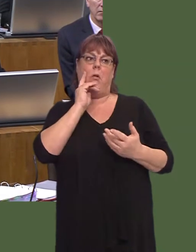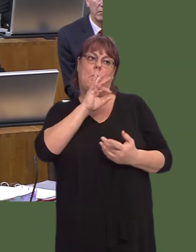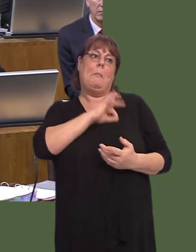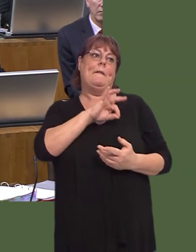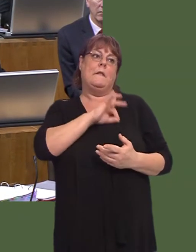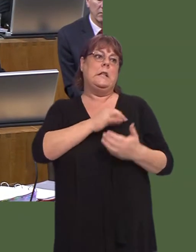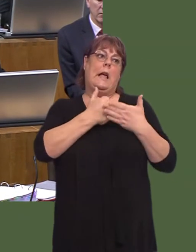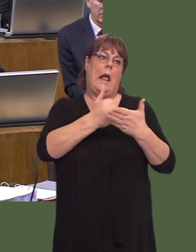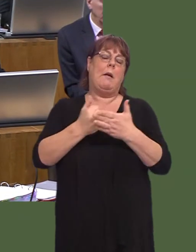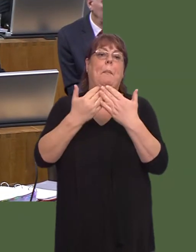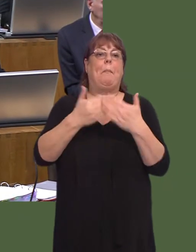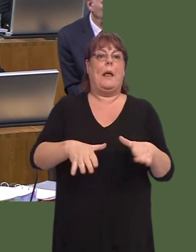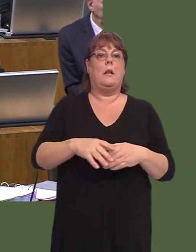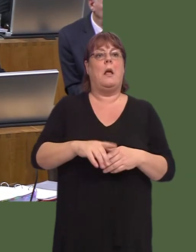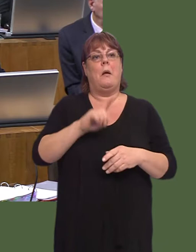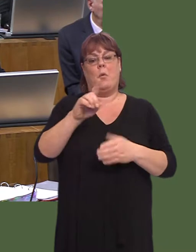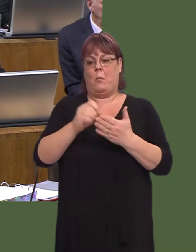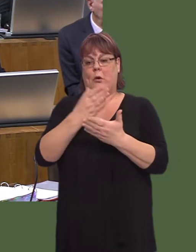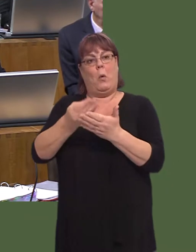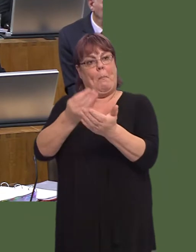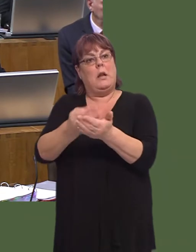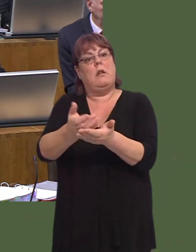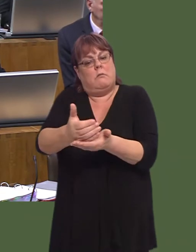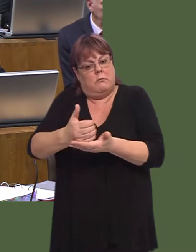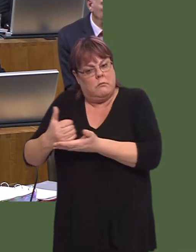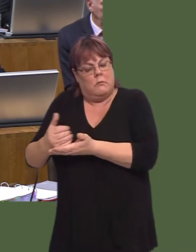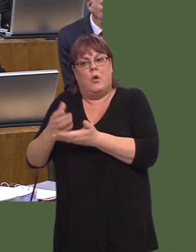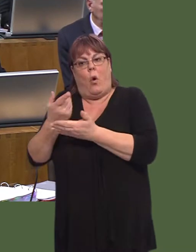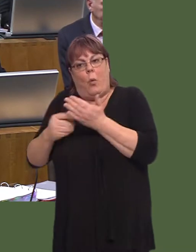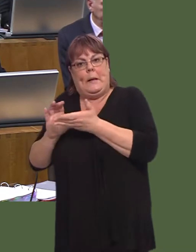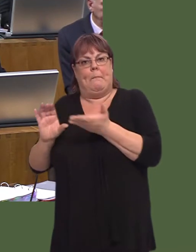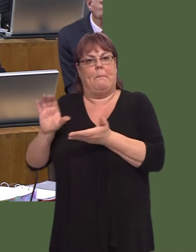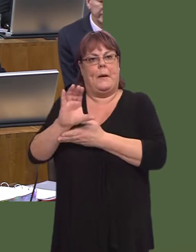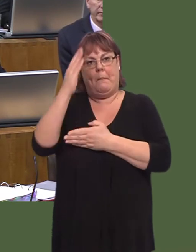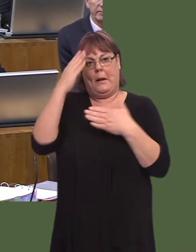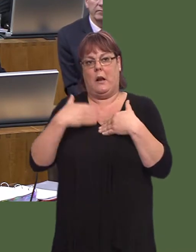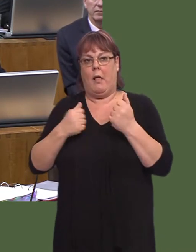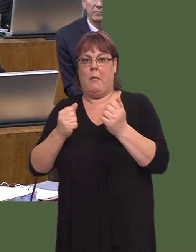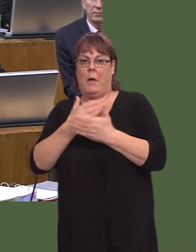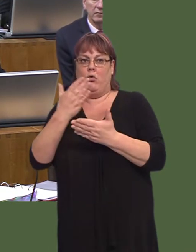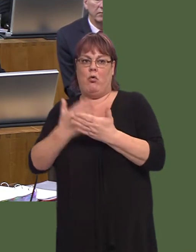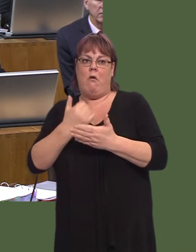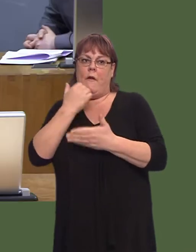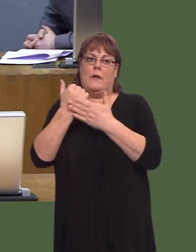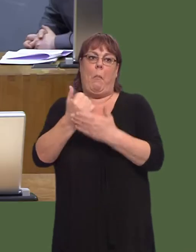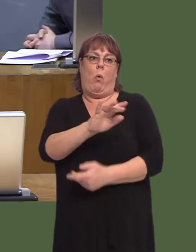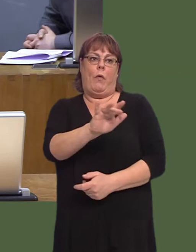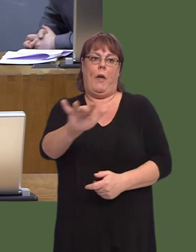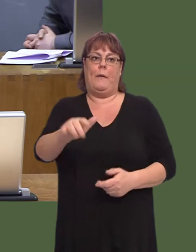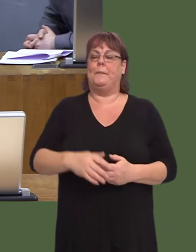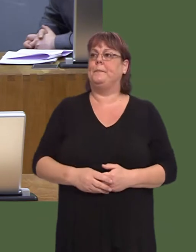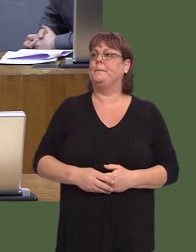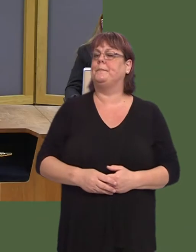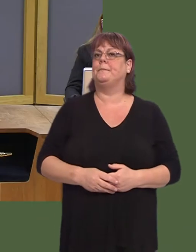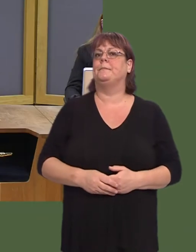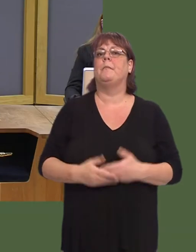and we can see, of course, that the budget is ring-fenced for mental health to ensure that sufficient resources are available. Cwestiwn